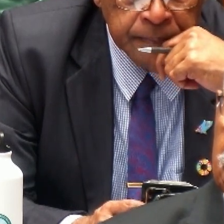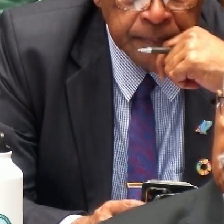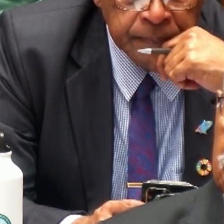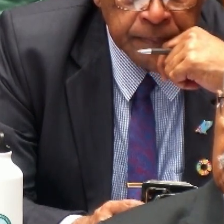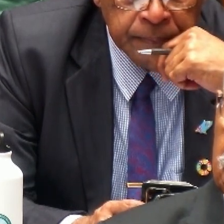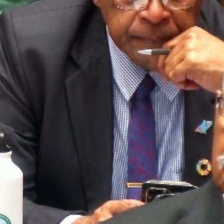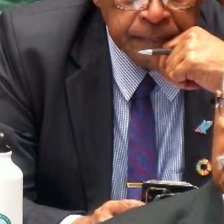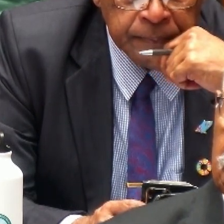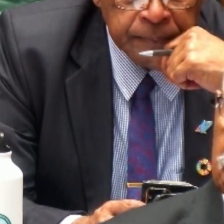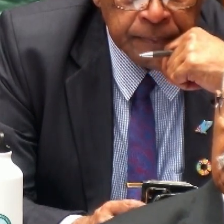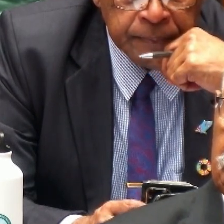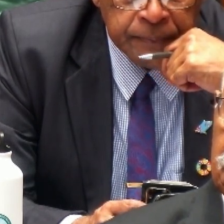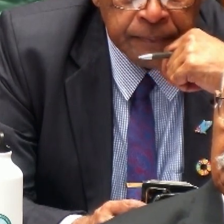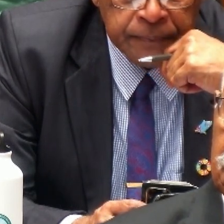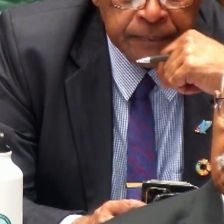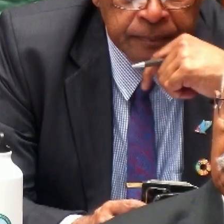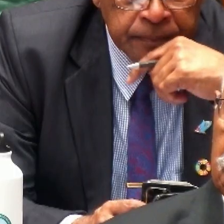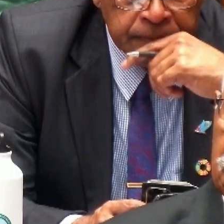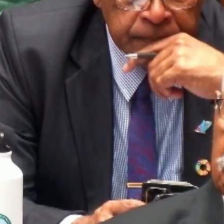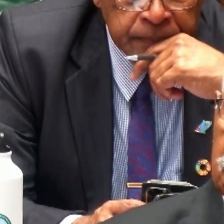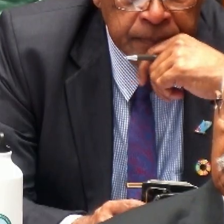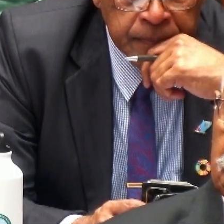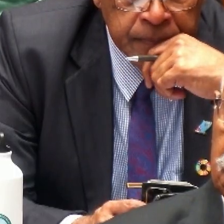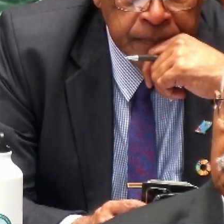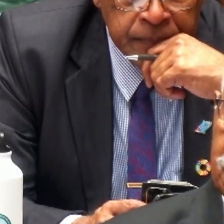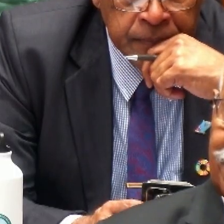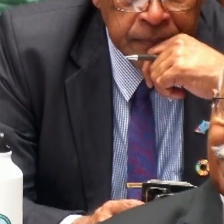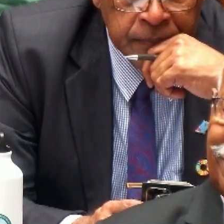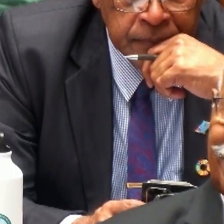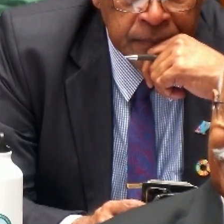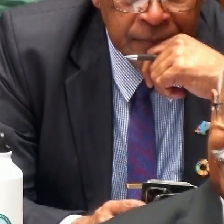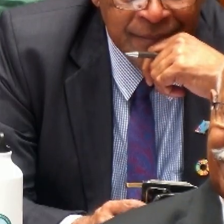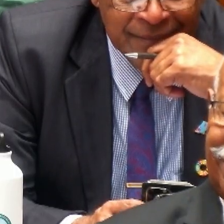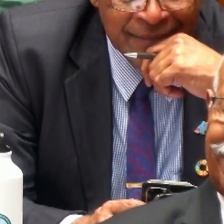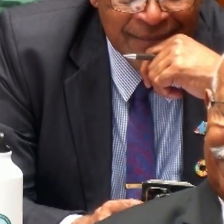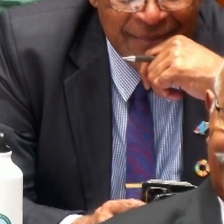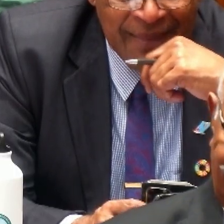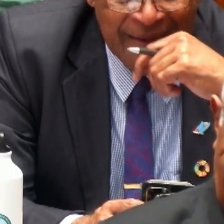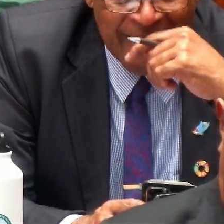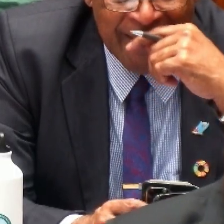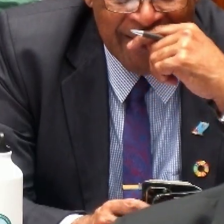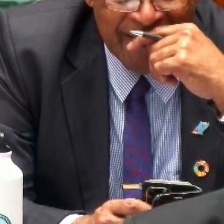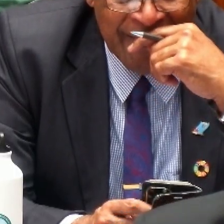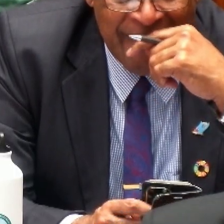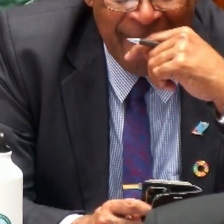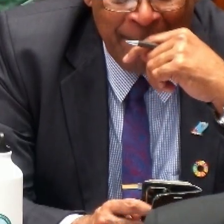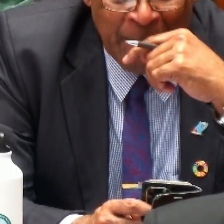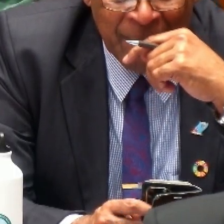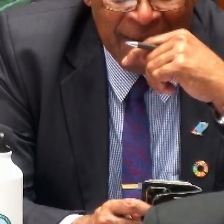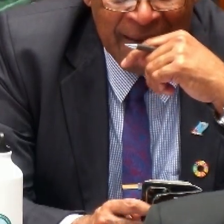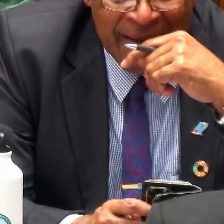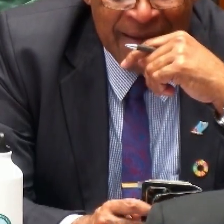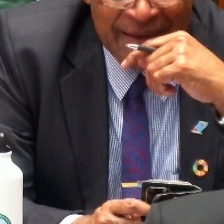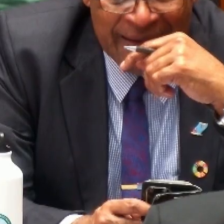that plans, and a government that delivers. A government determined to make justice more accessible, more efficient,